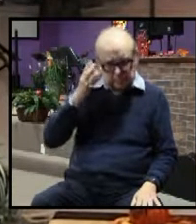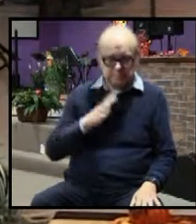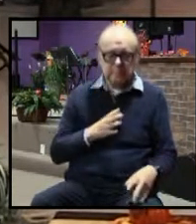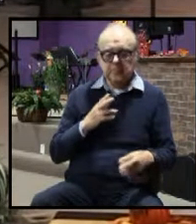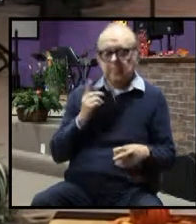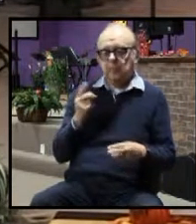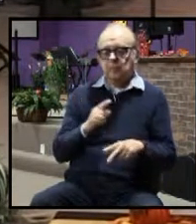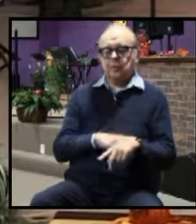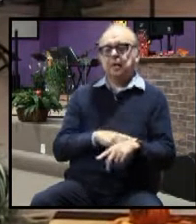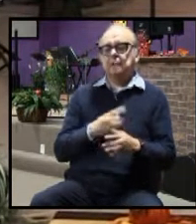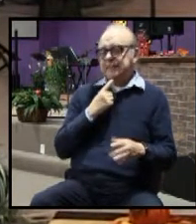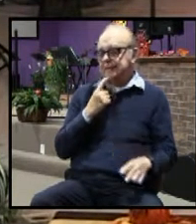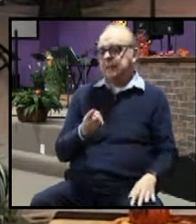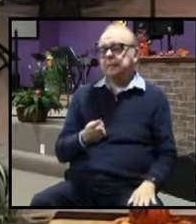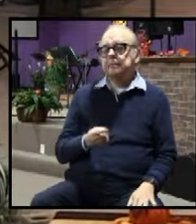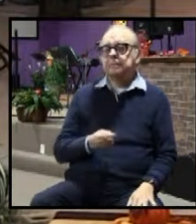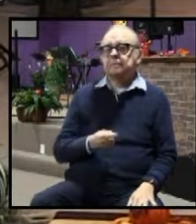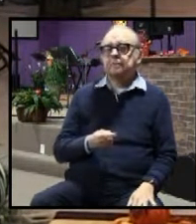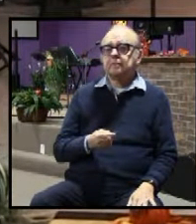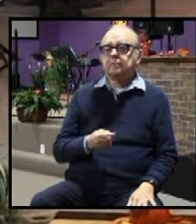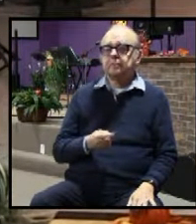I heard a guy one time who said,